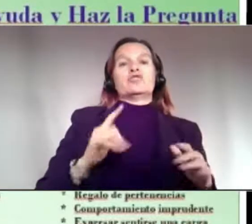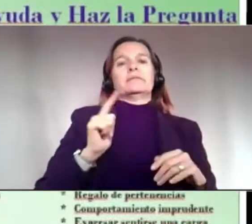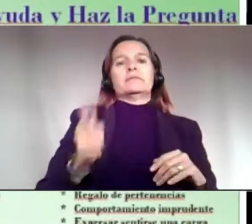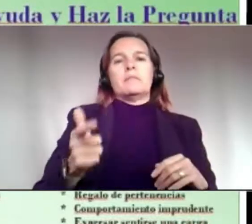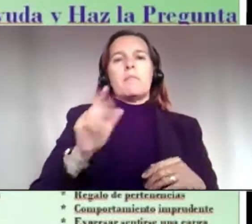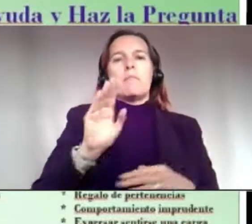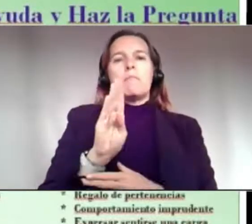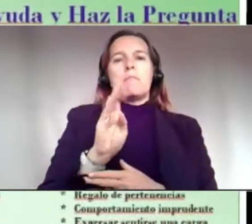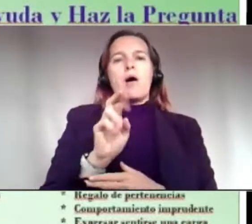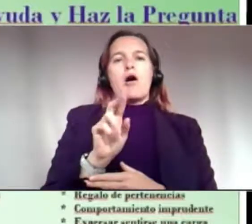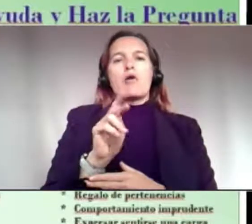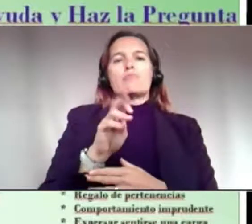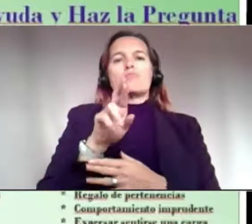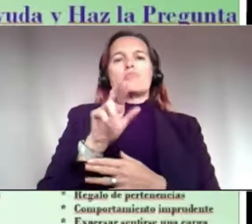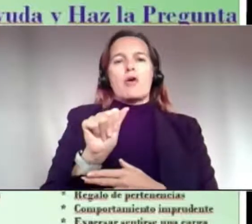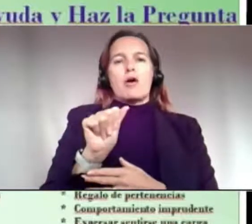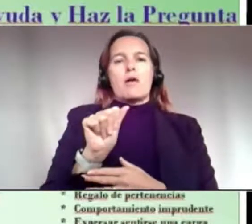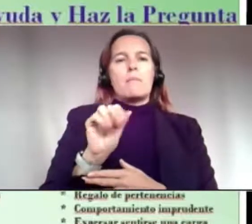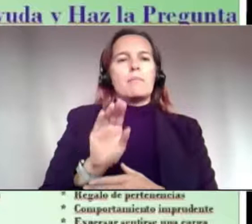Moed.